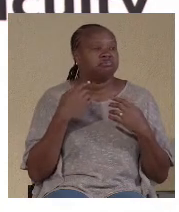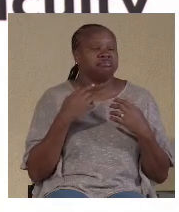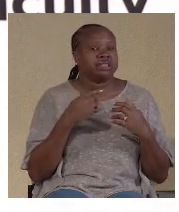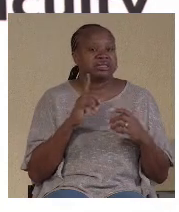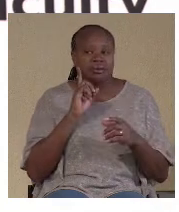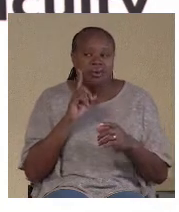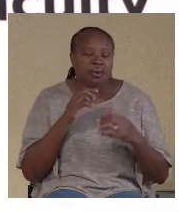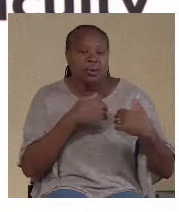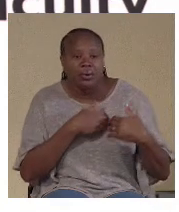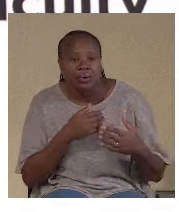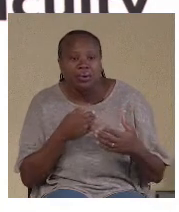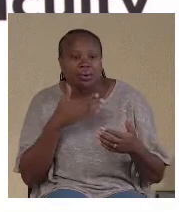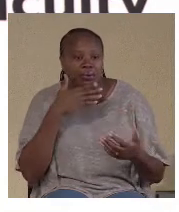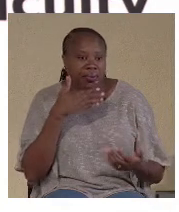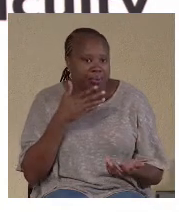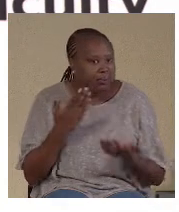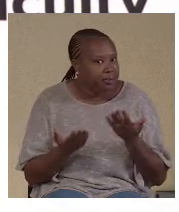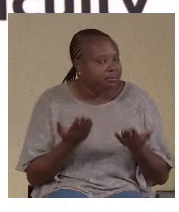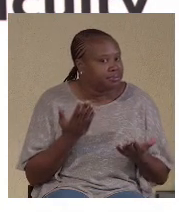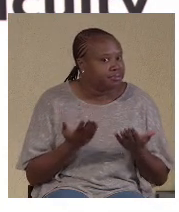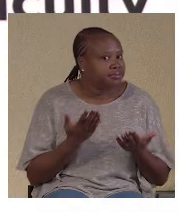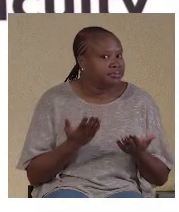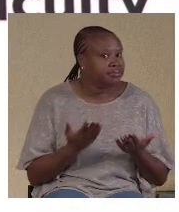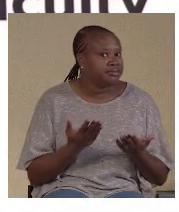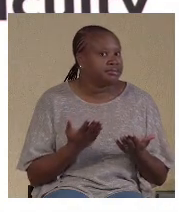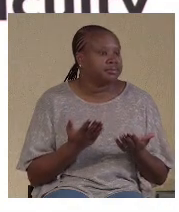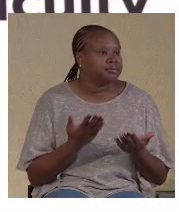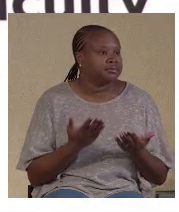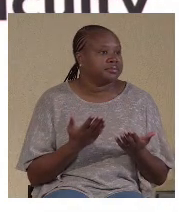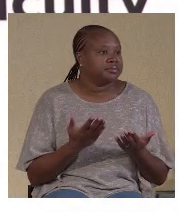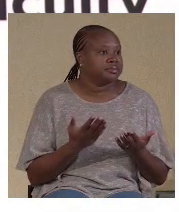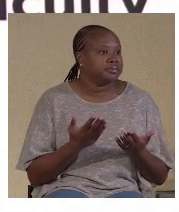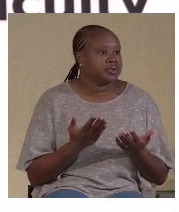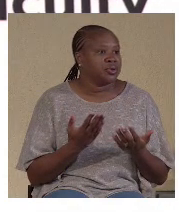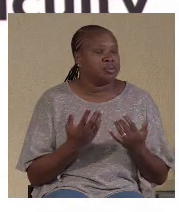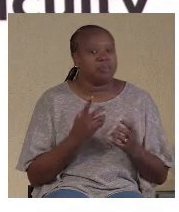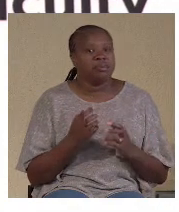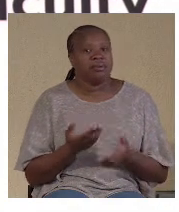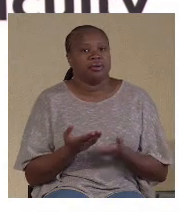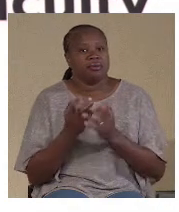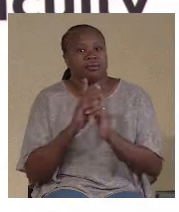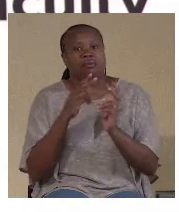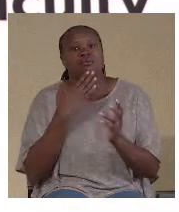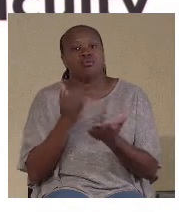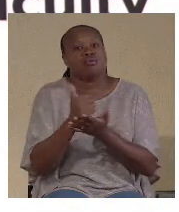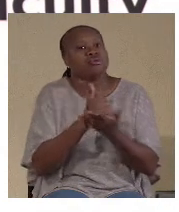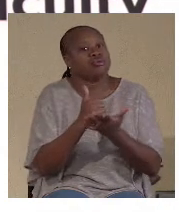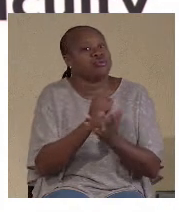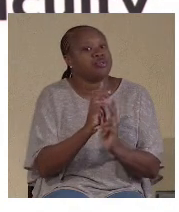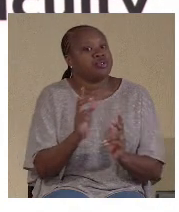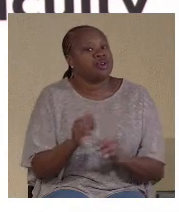care or serious attention towards the cleanness of our places in terms of, like, for